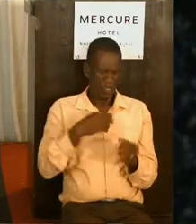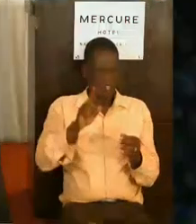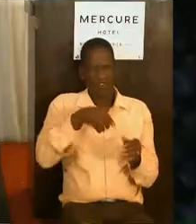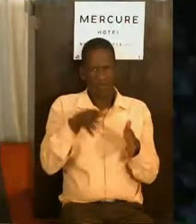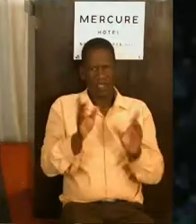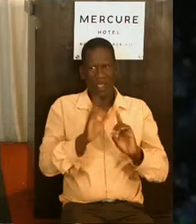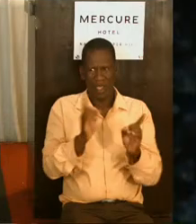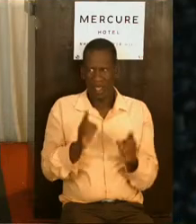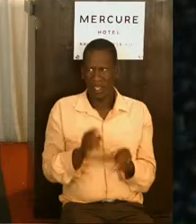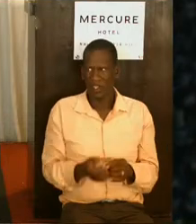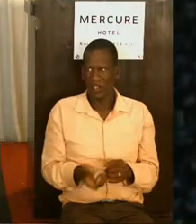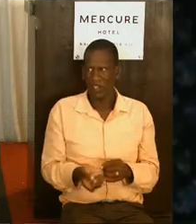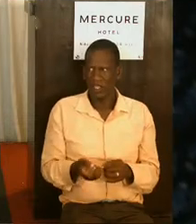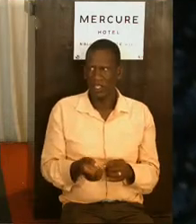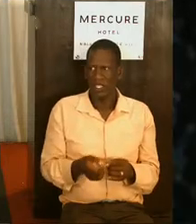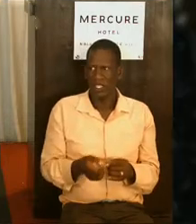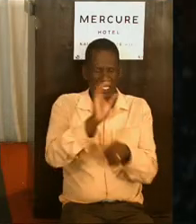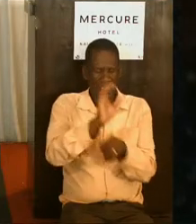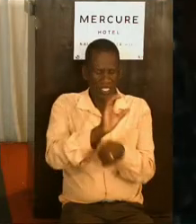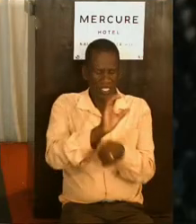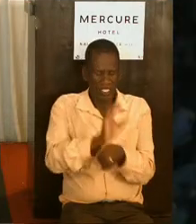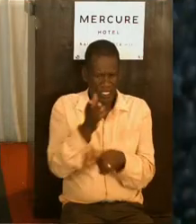the churches